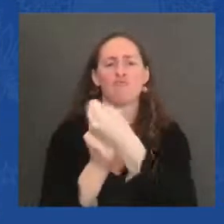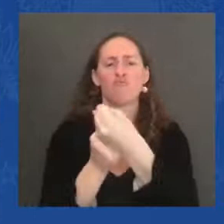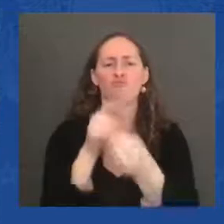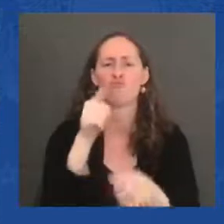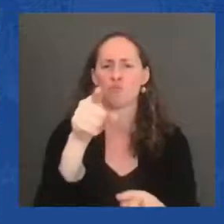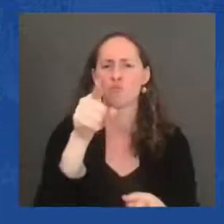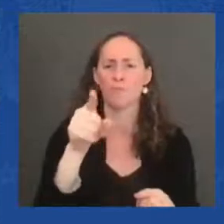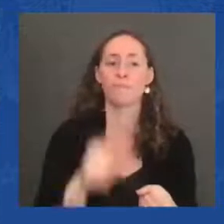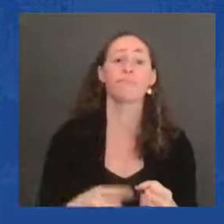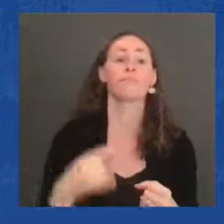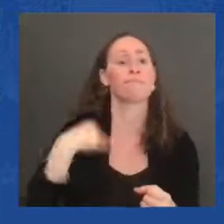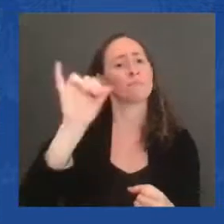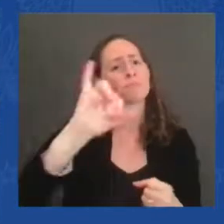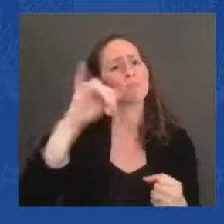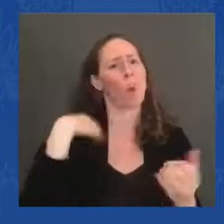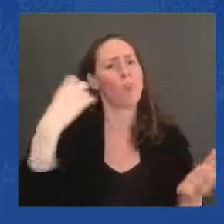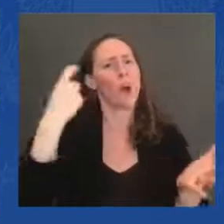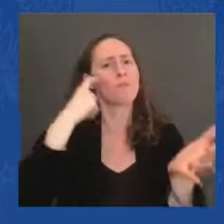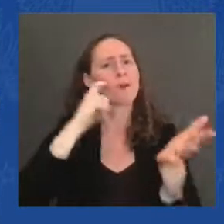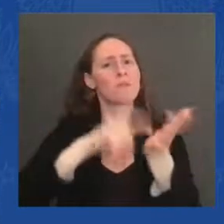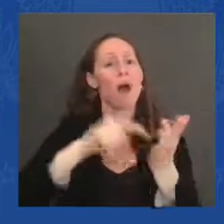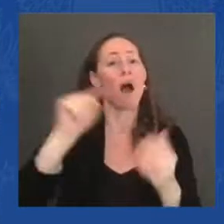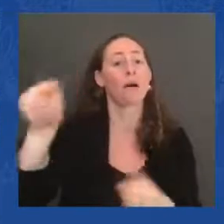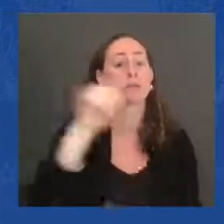and Markley were going to come from,